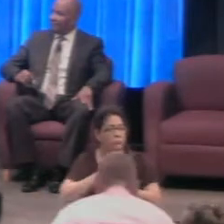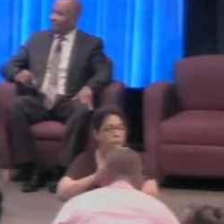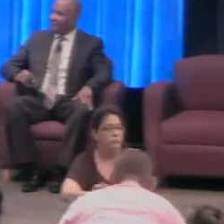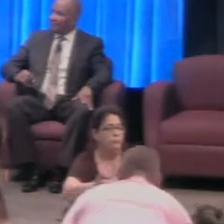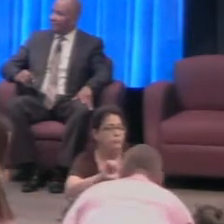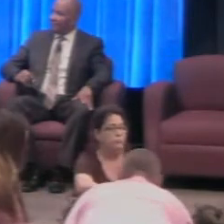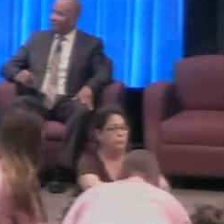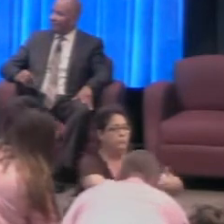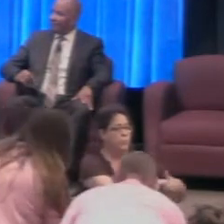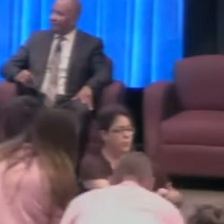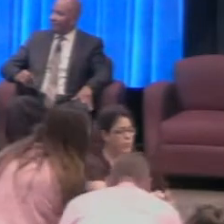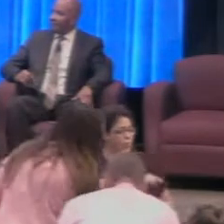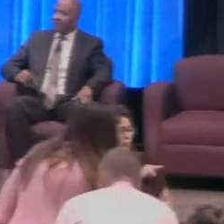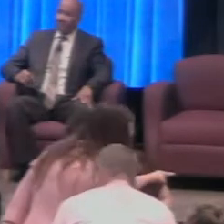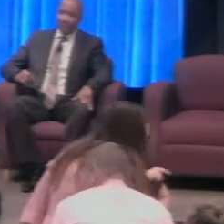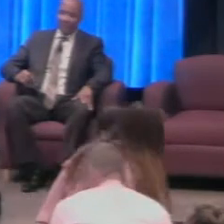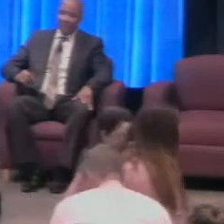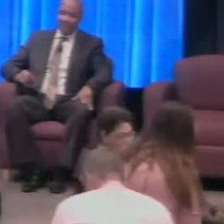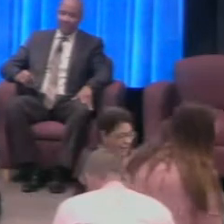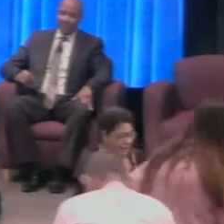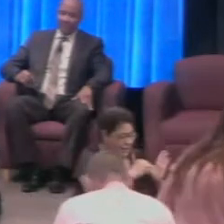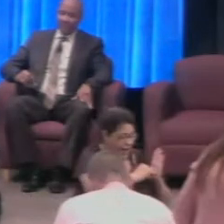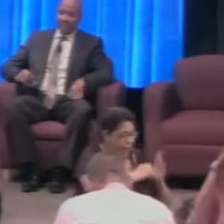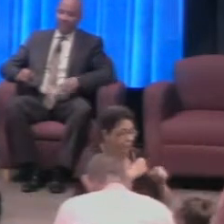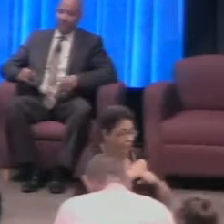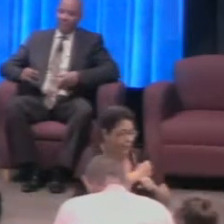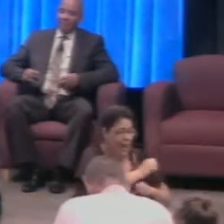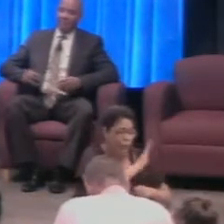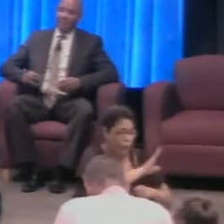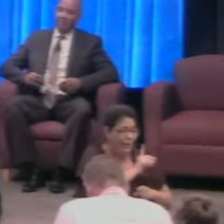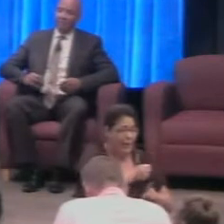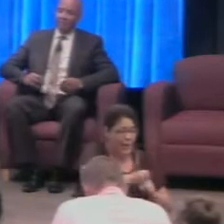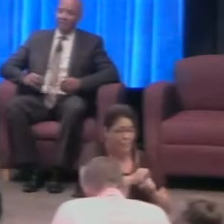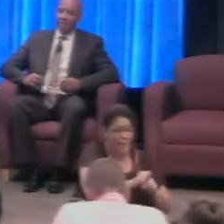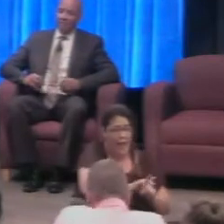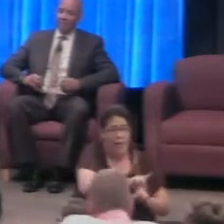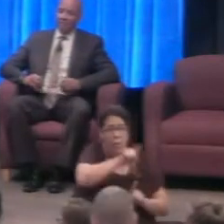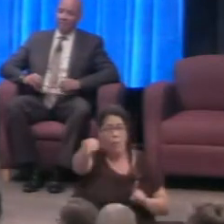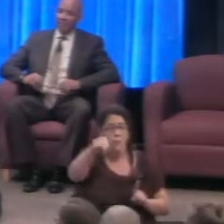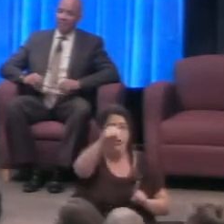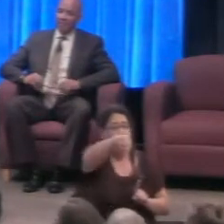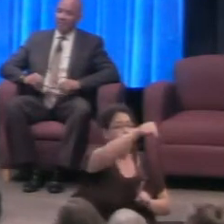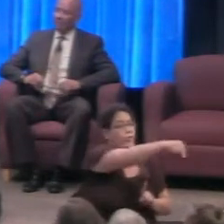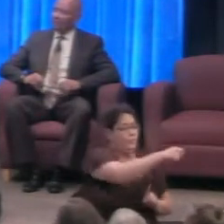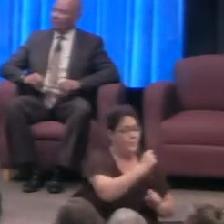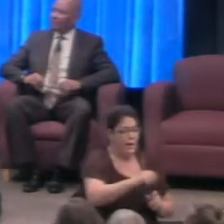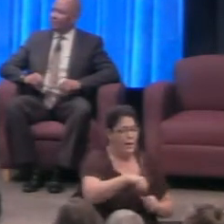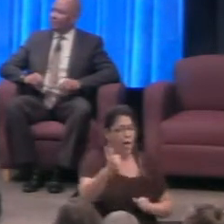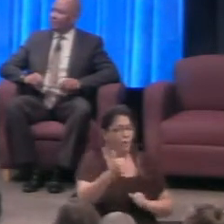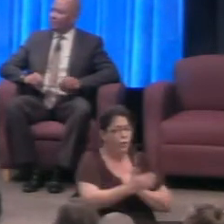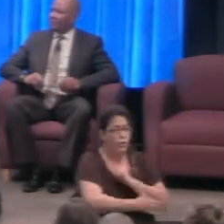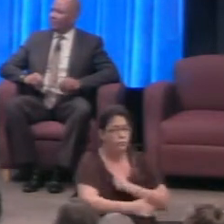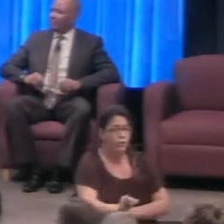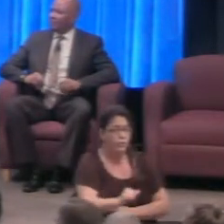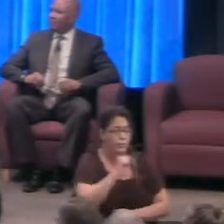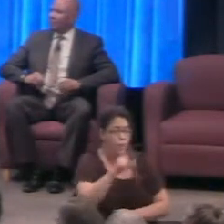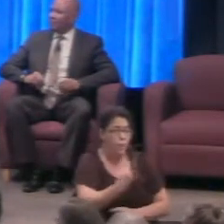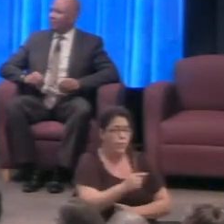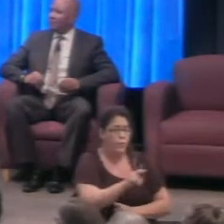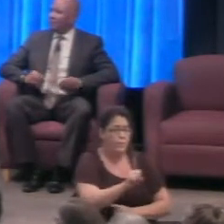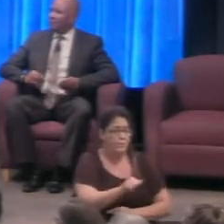you've made a huge impact around the world with those relationships and with our FMS partners. So as a small